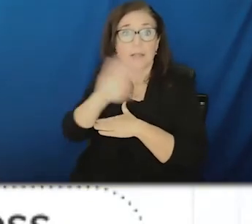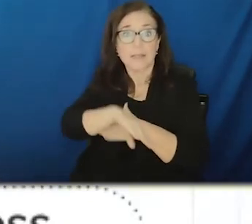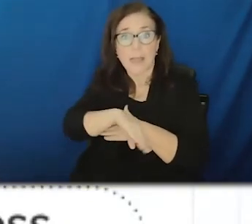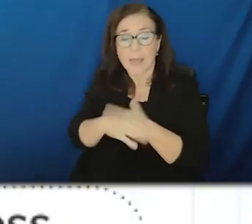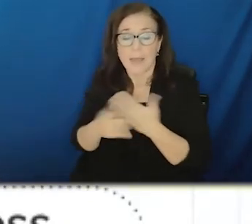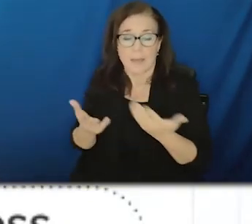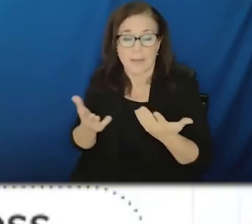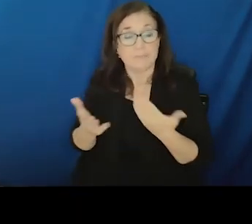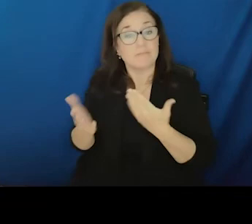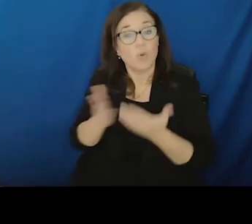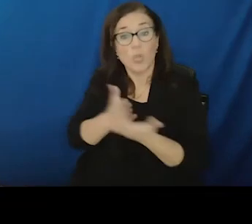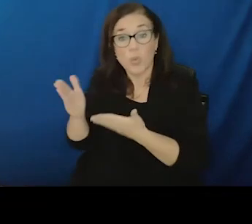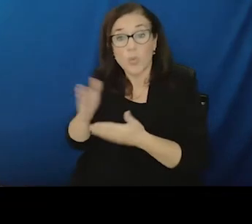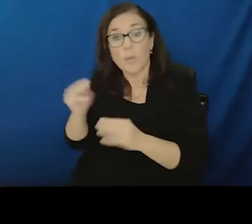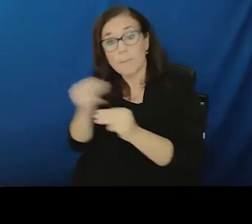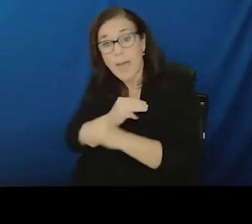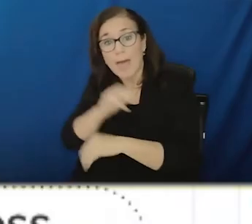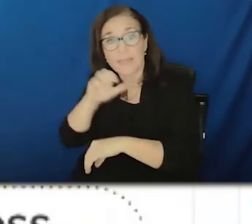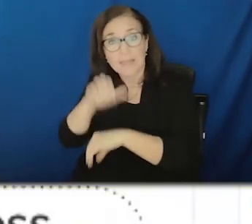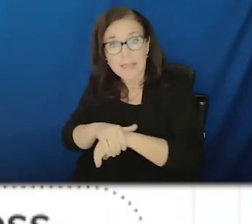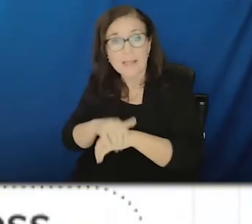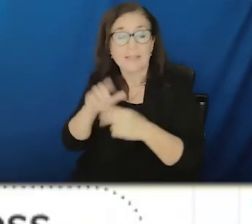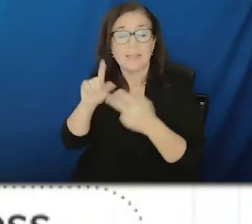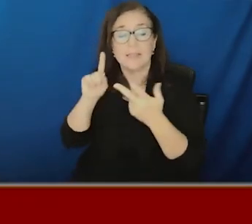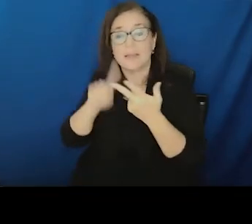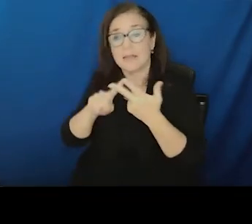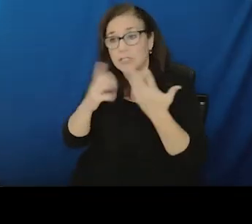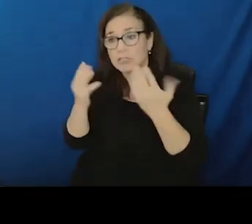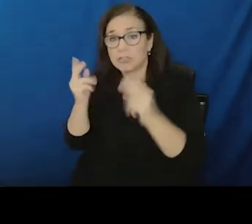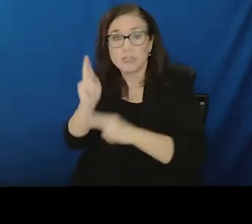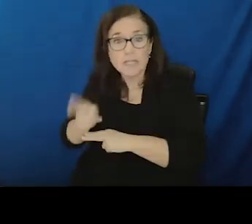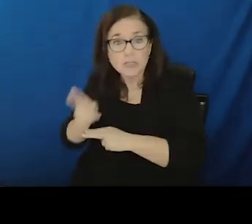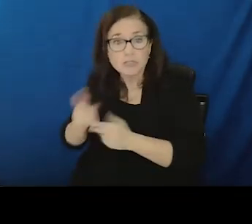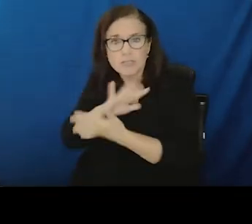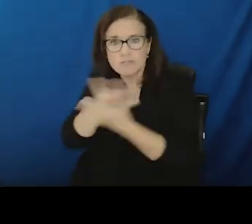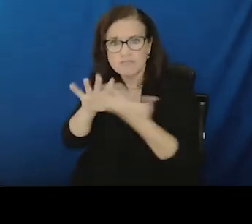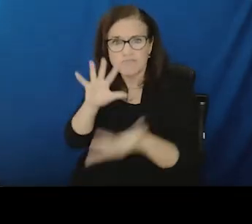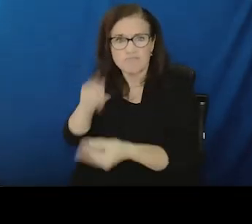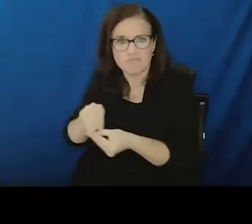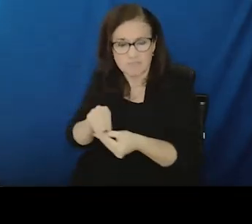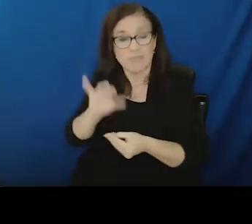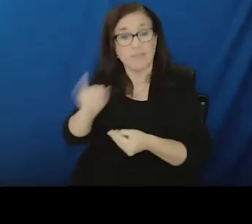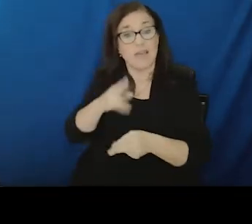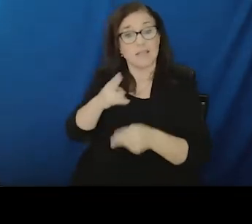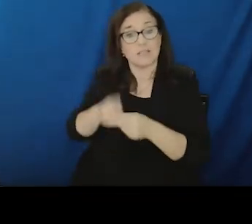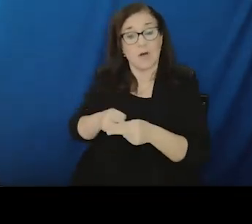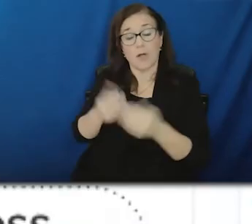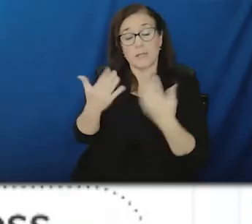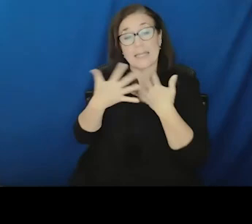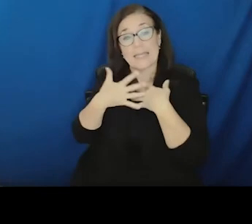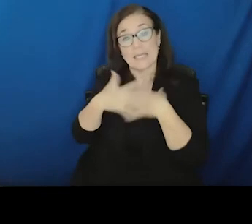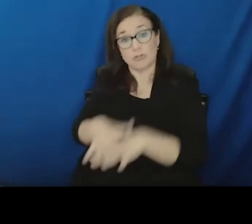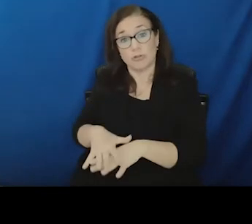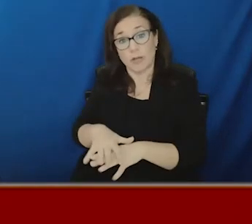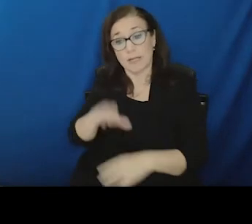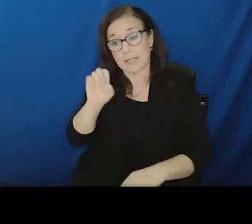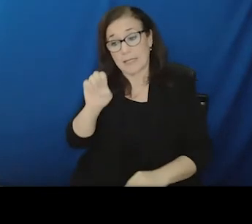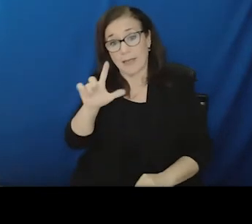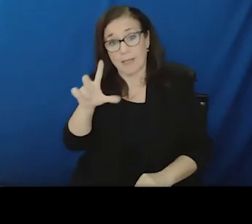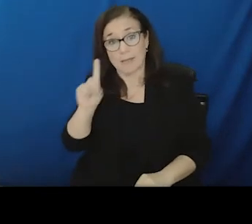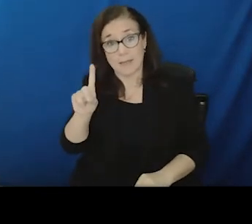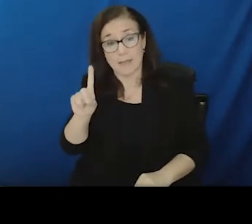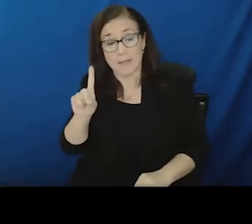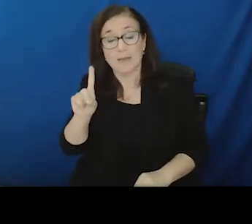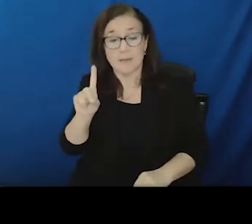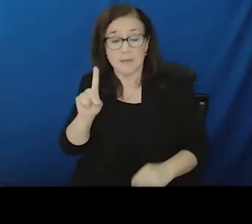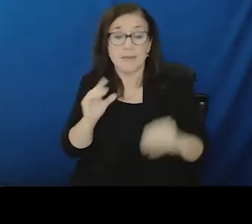areas. Integrated ELD is where teachers intentionally reveal and teach the language